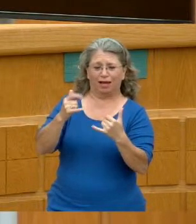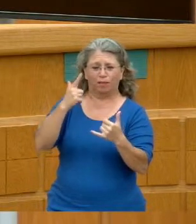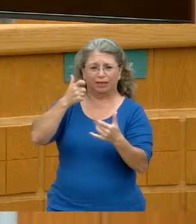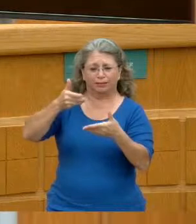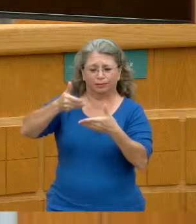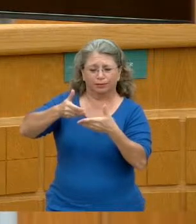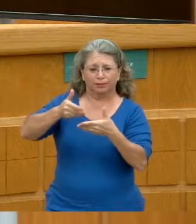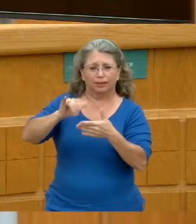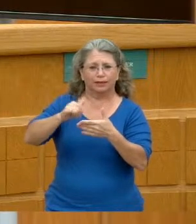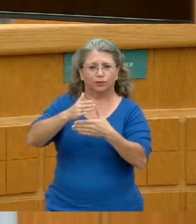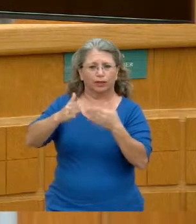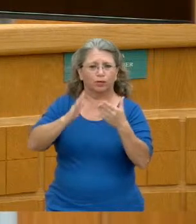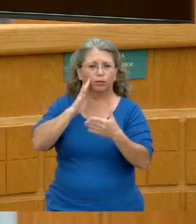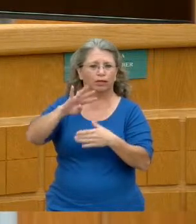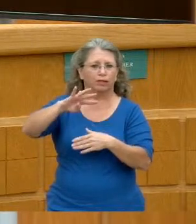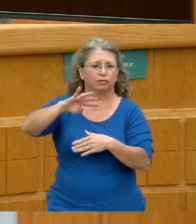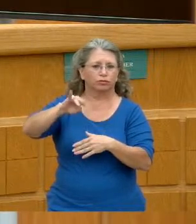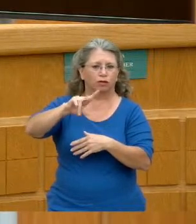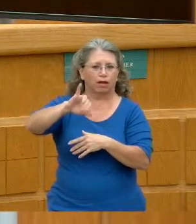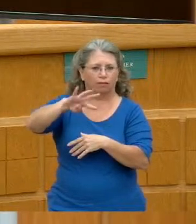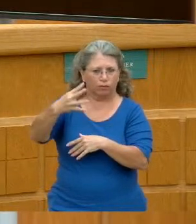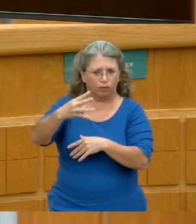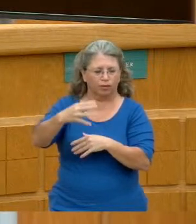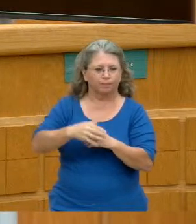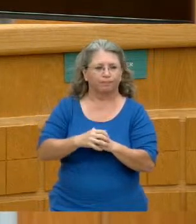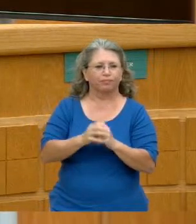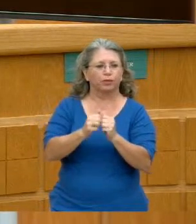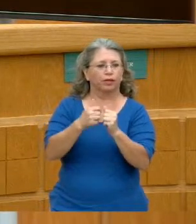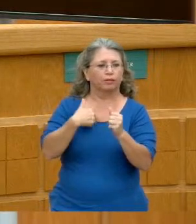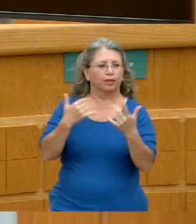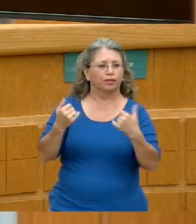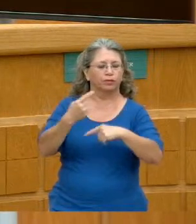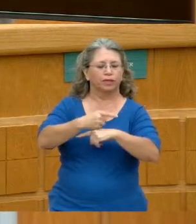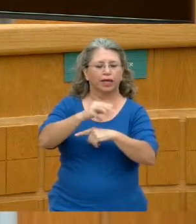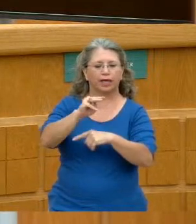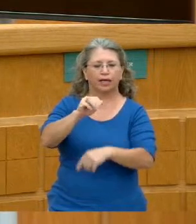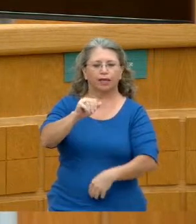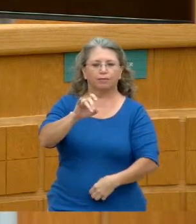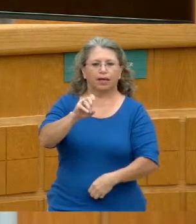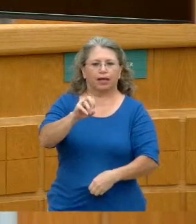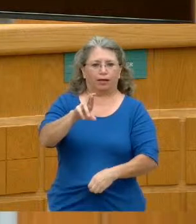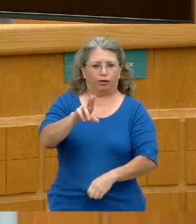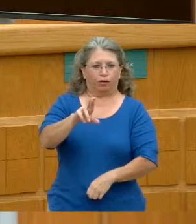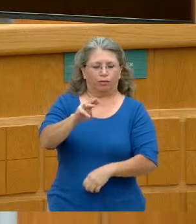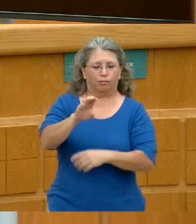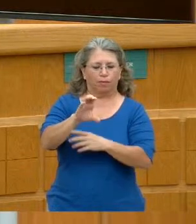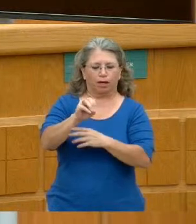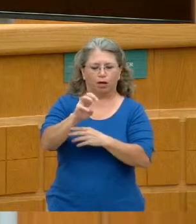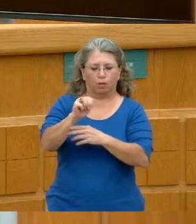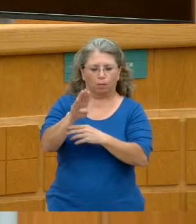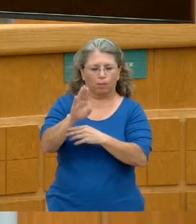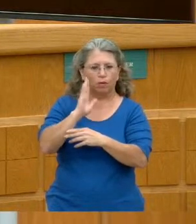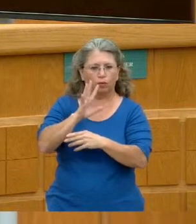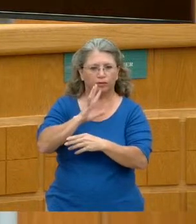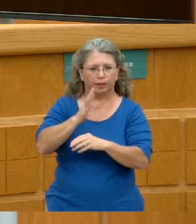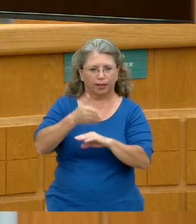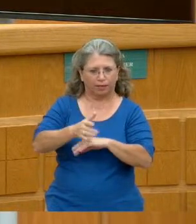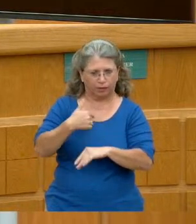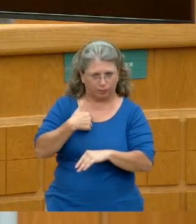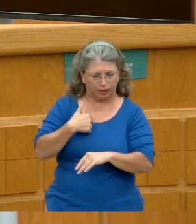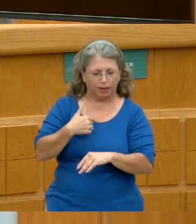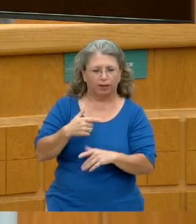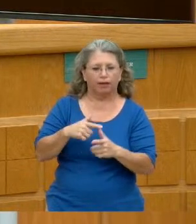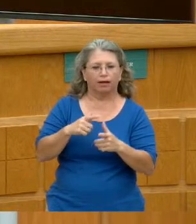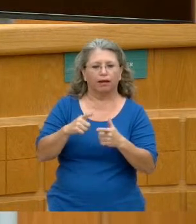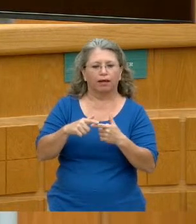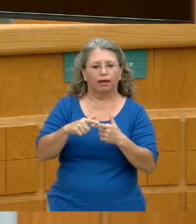weekend. And with me today is Mayor Joe McComb. He'll speak after I speak. And then following he and